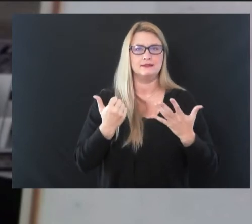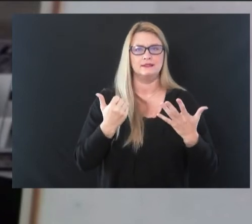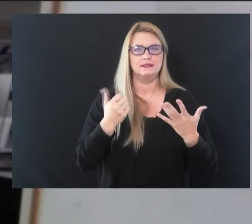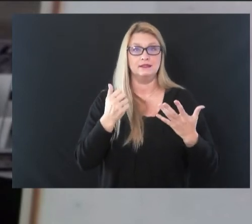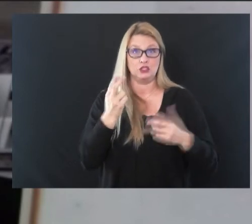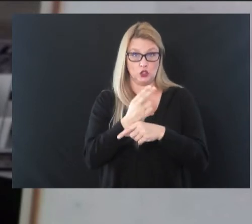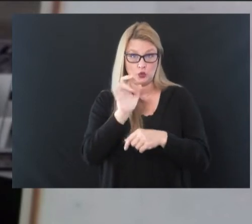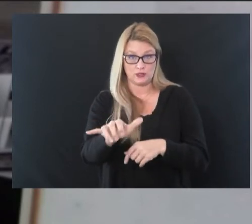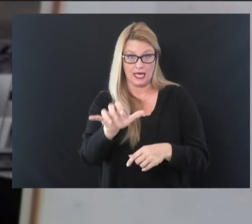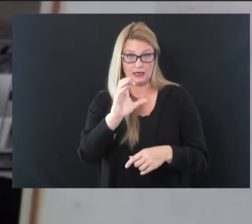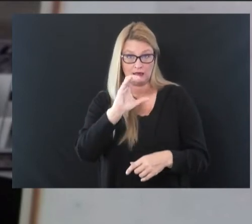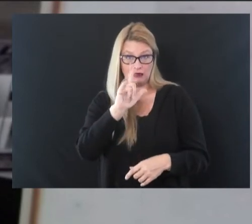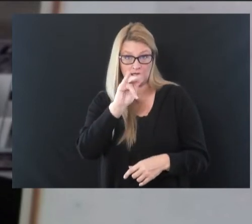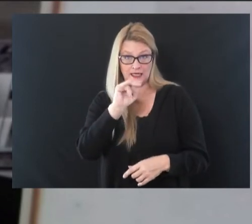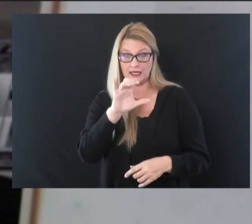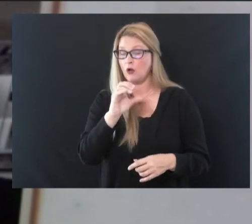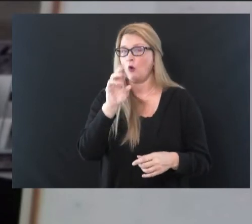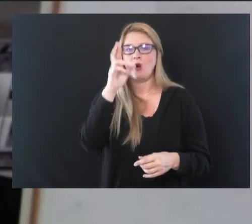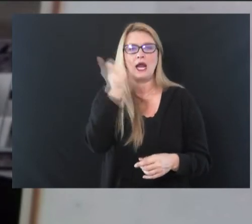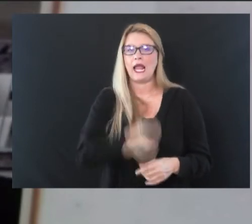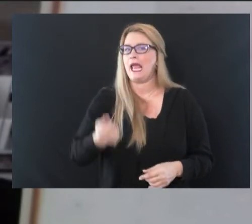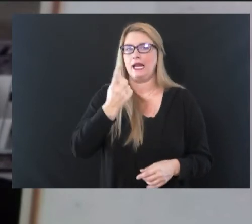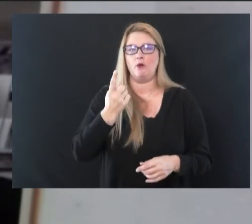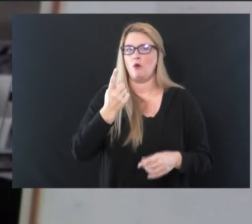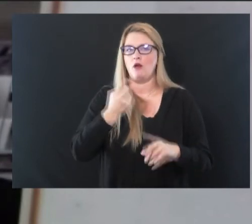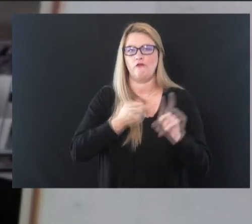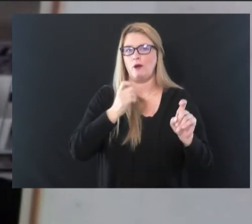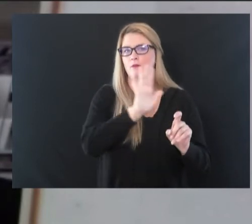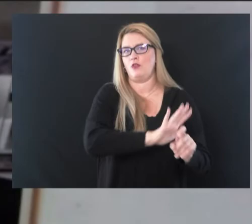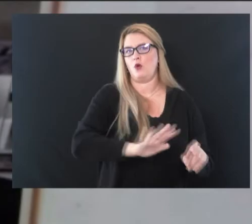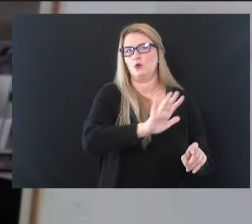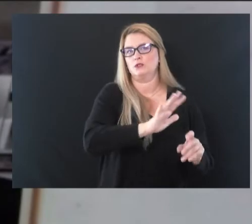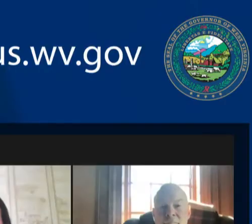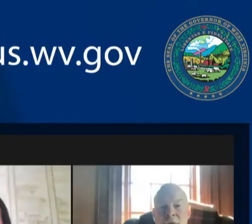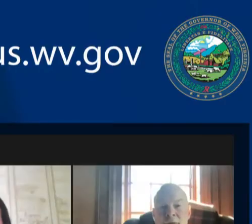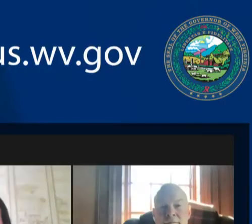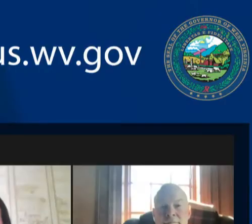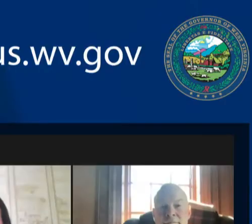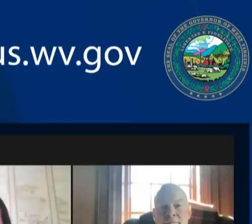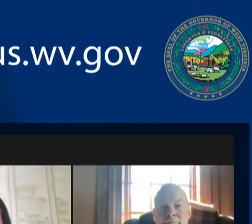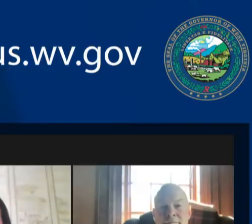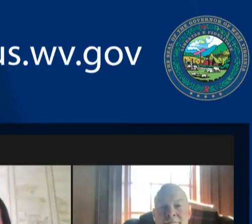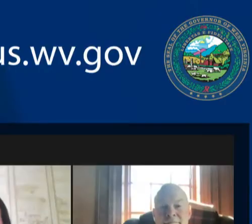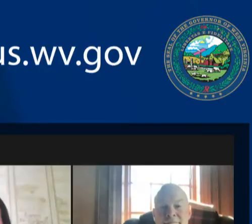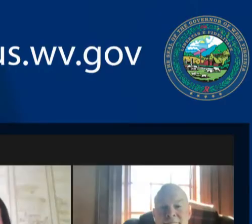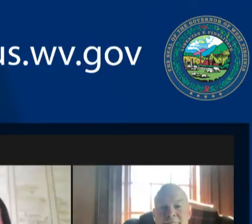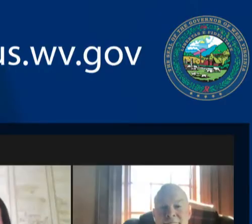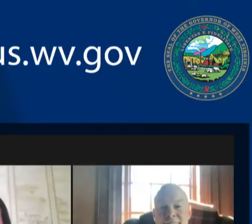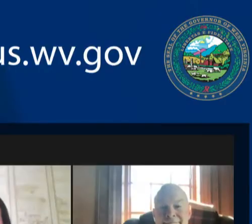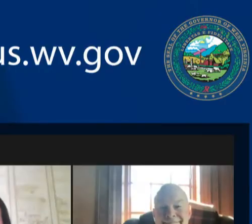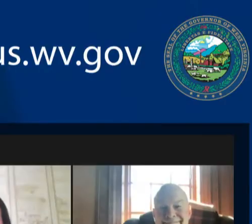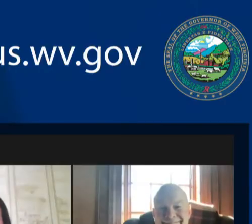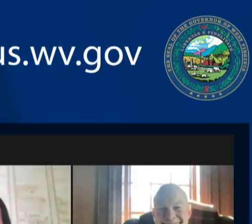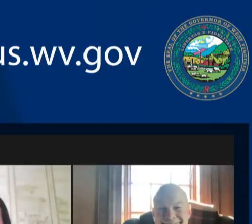clinic, or is it just going to be open to anyone from those communities? Thank you. General, you can help us more than anybody here,